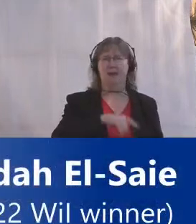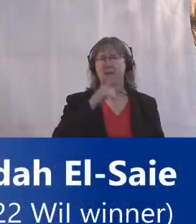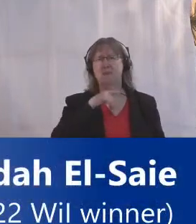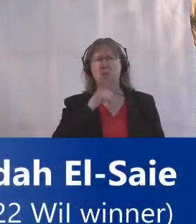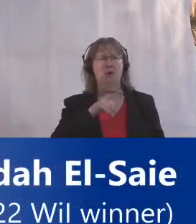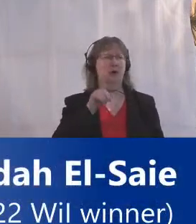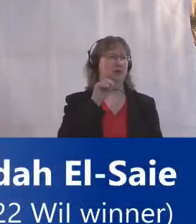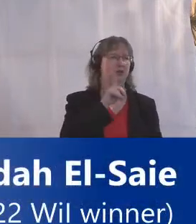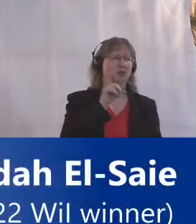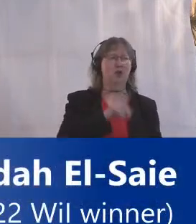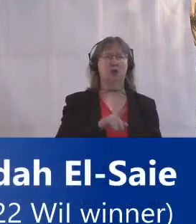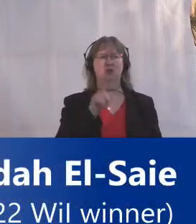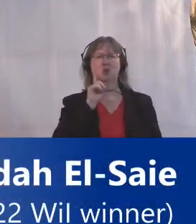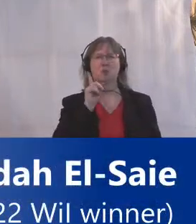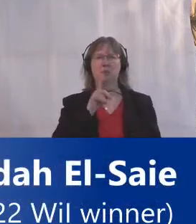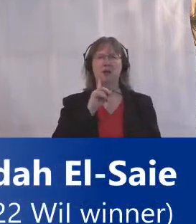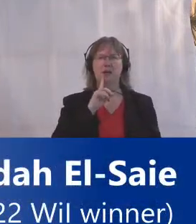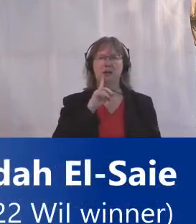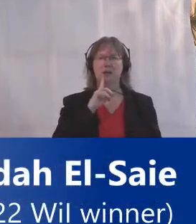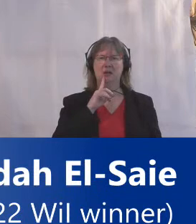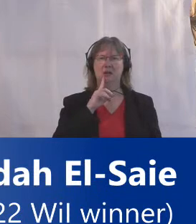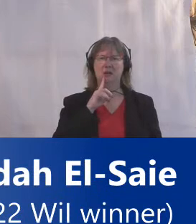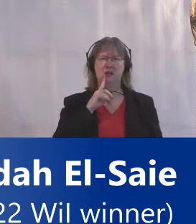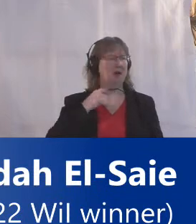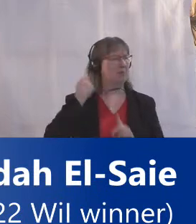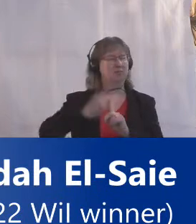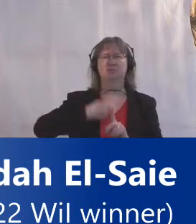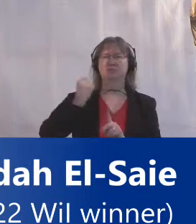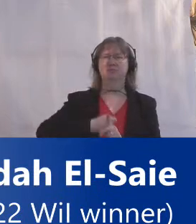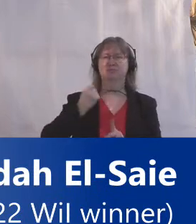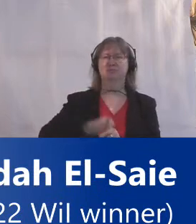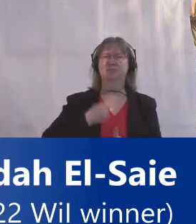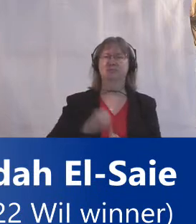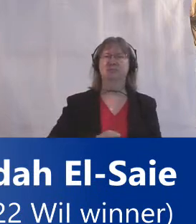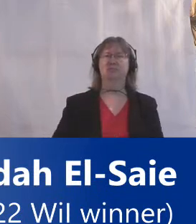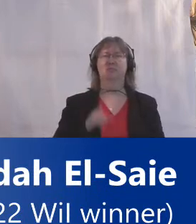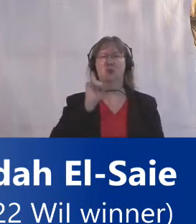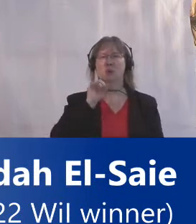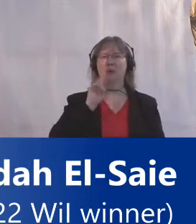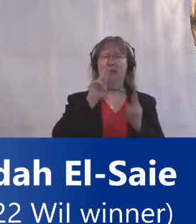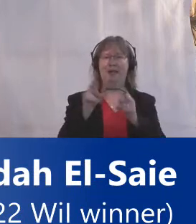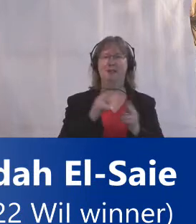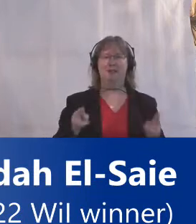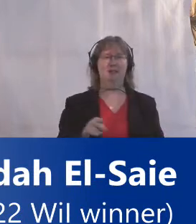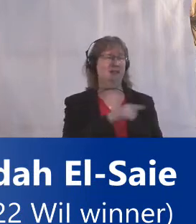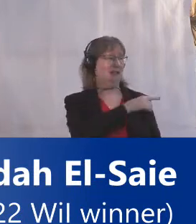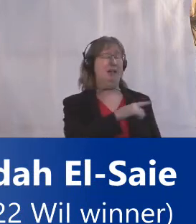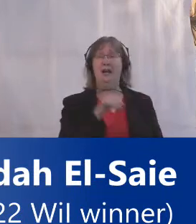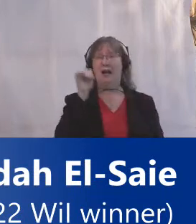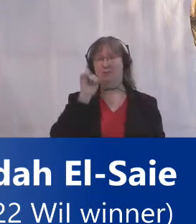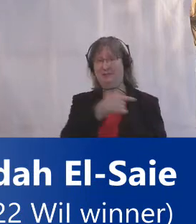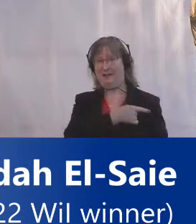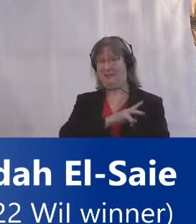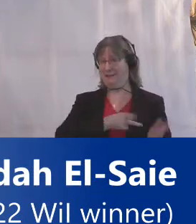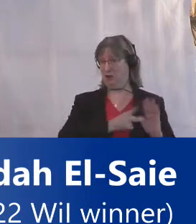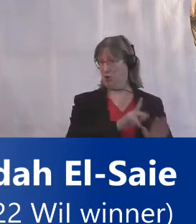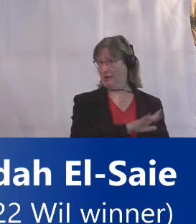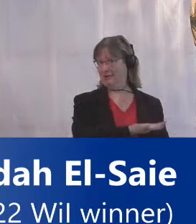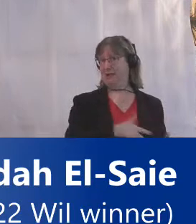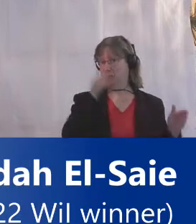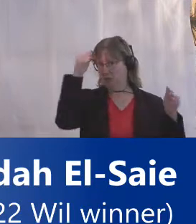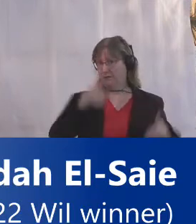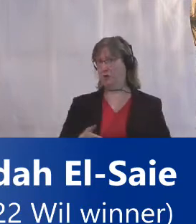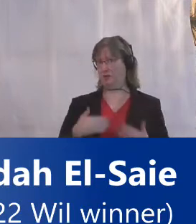girls, the women that are championing women across the world. I'm going to pretend this is not happening, so I'm going to try to keep your